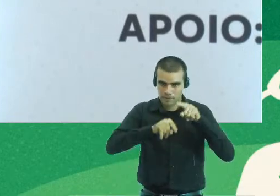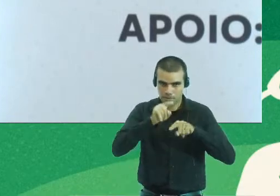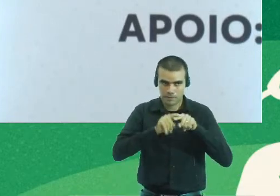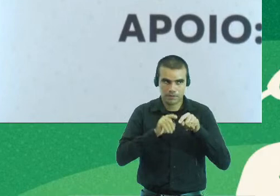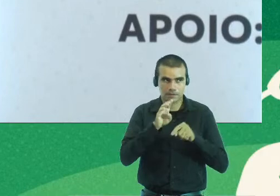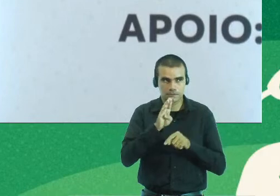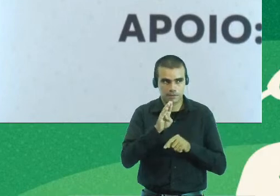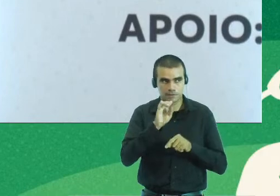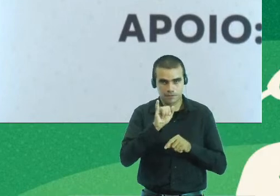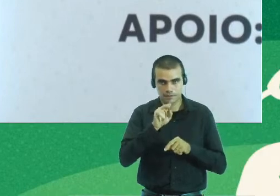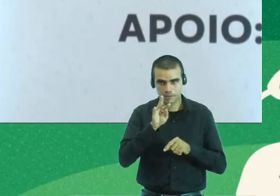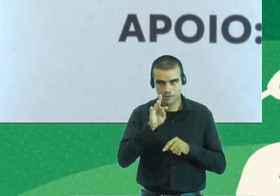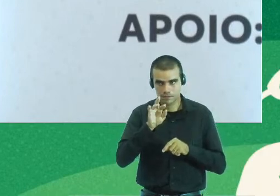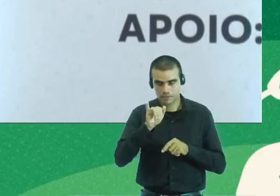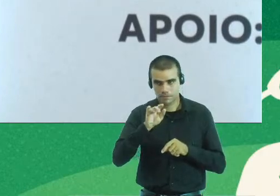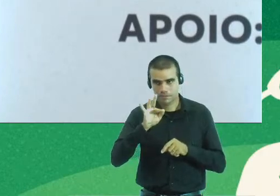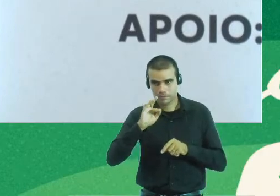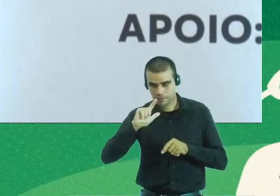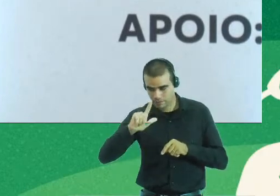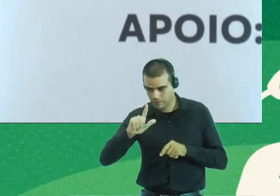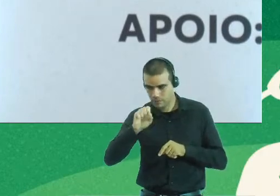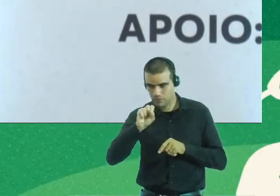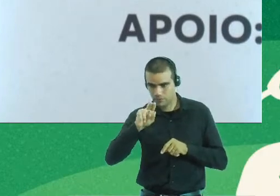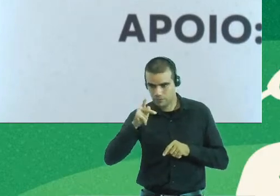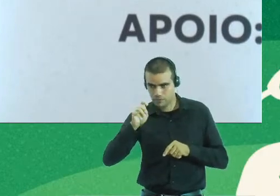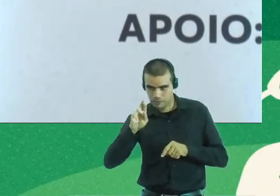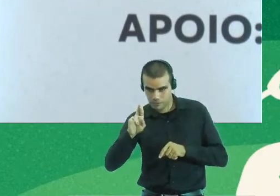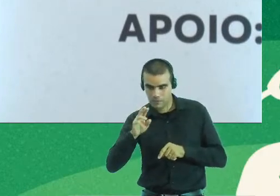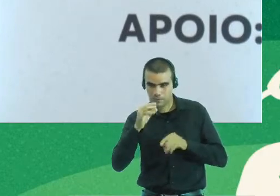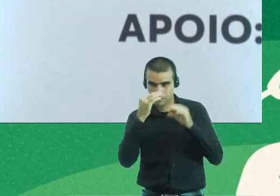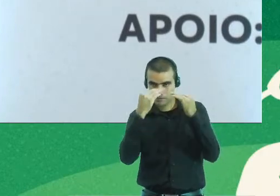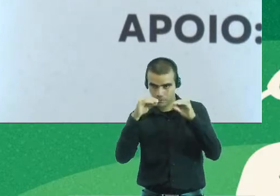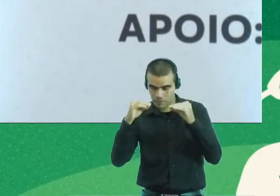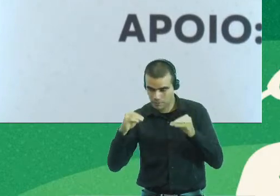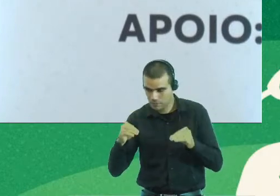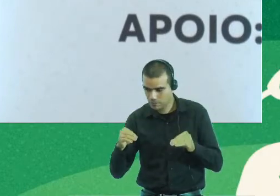giving it that HTML text and the HTML.parser.